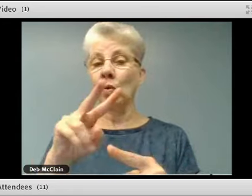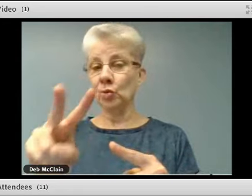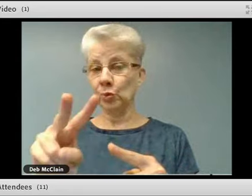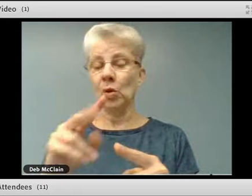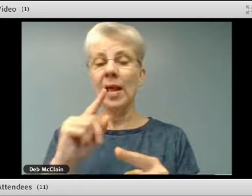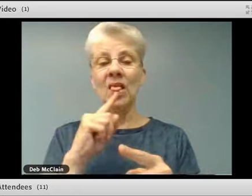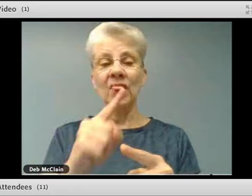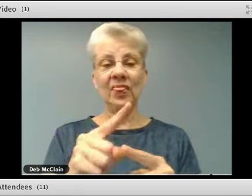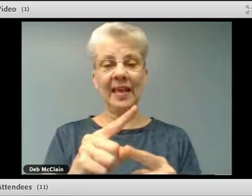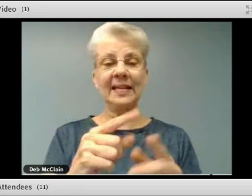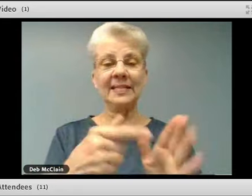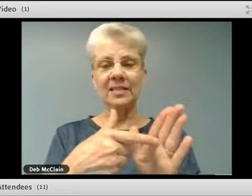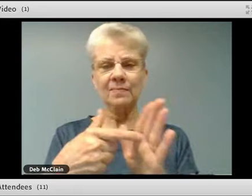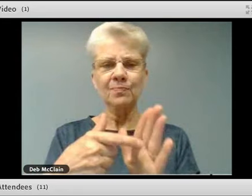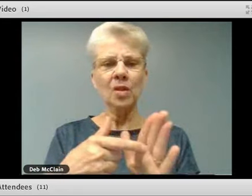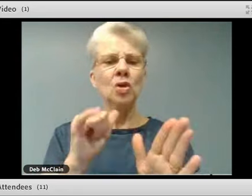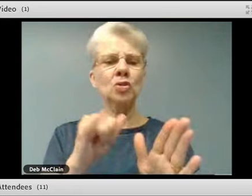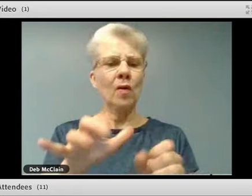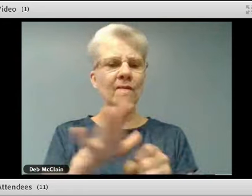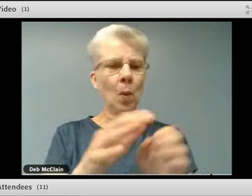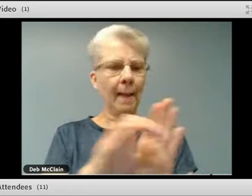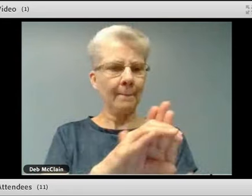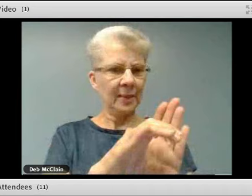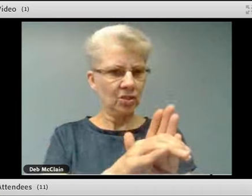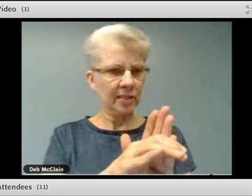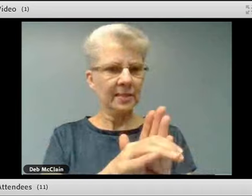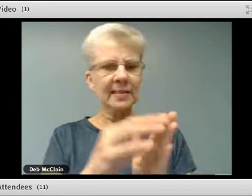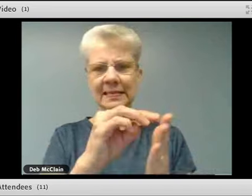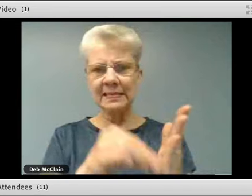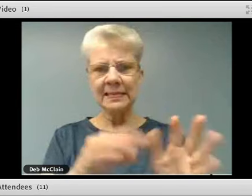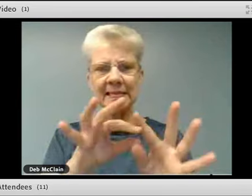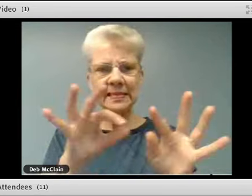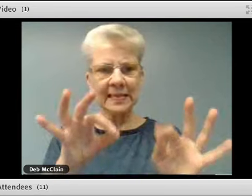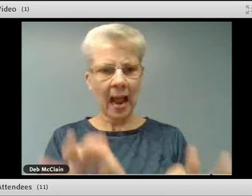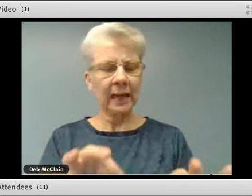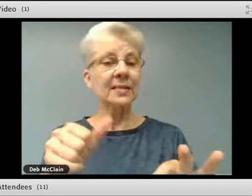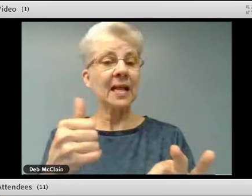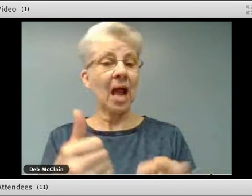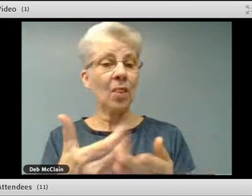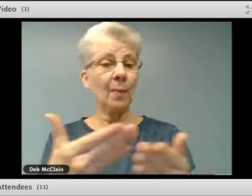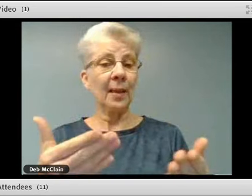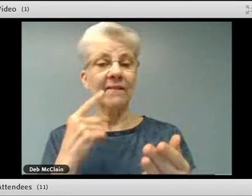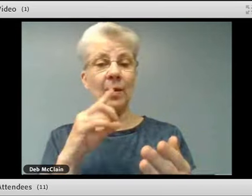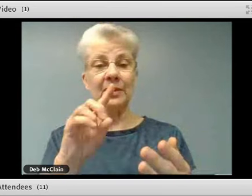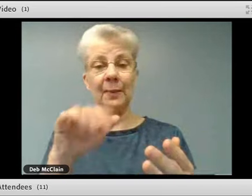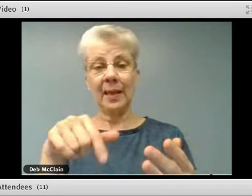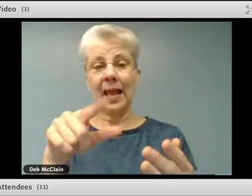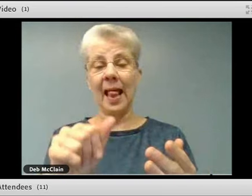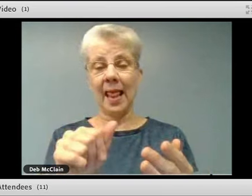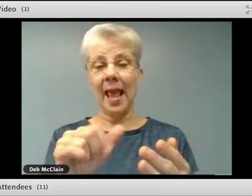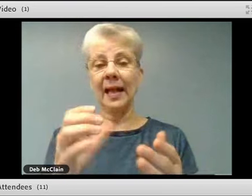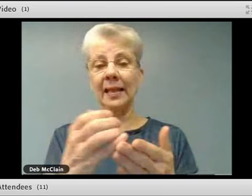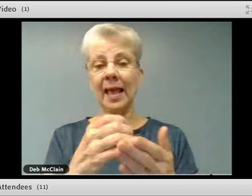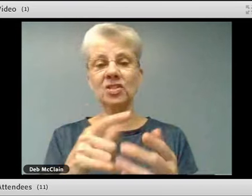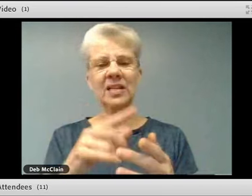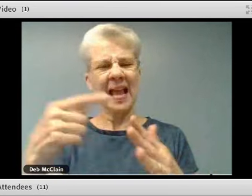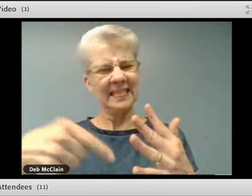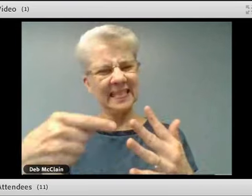include full images, documents, and other media from DPLA's collections and detailed information about special topics.